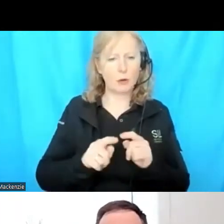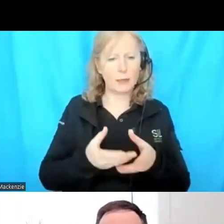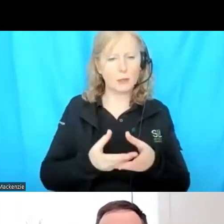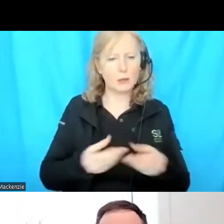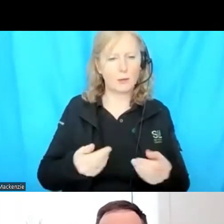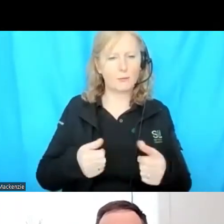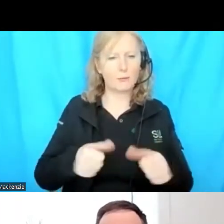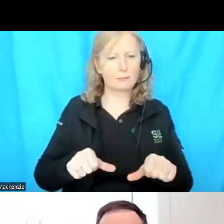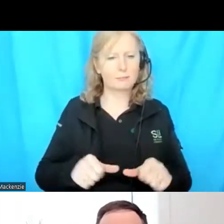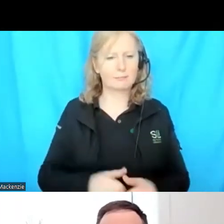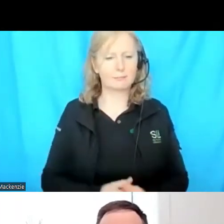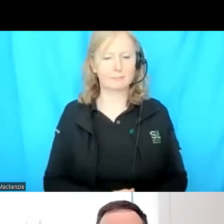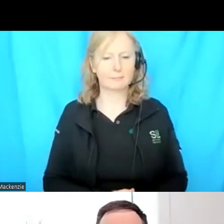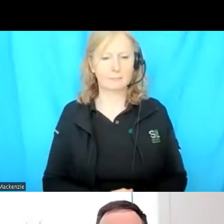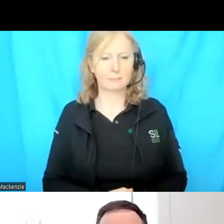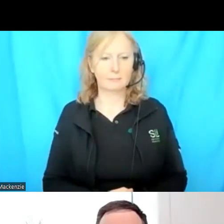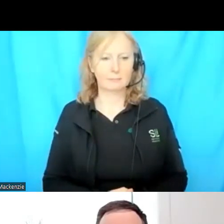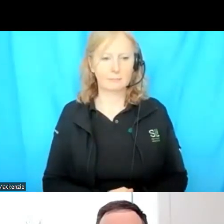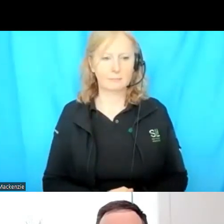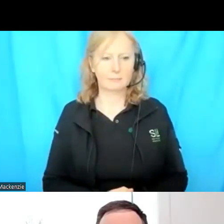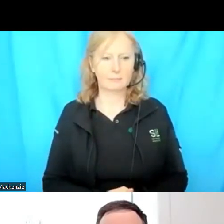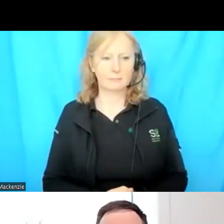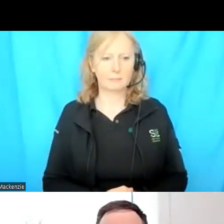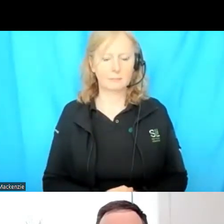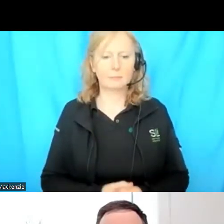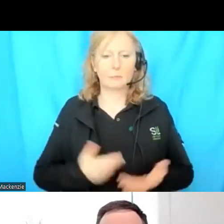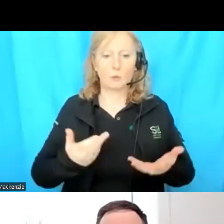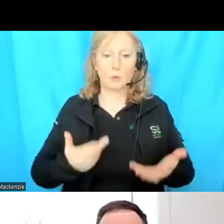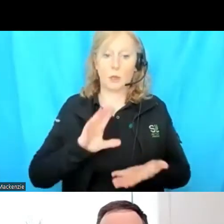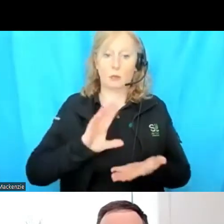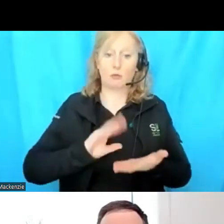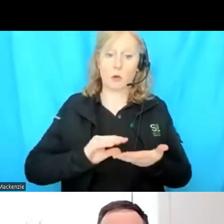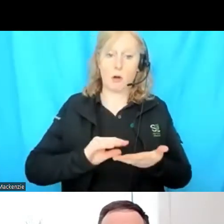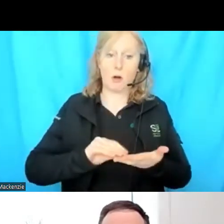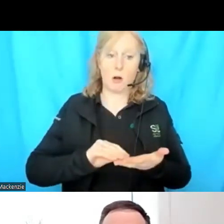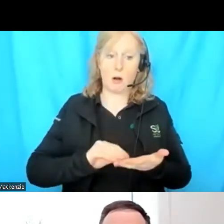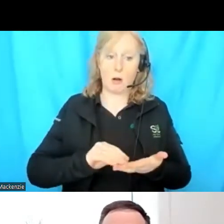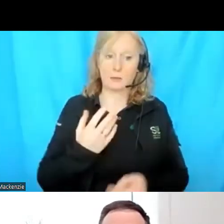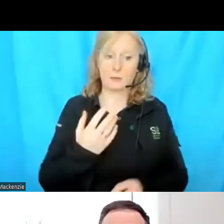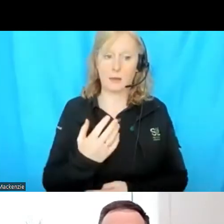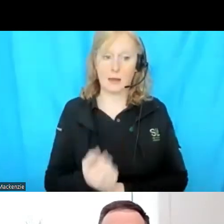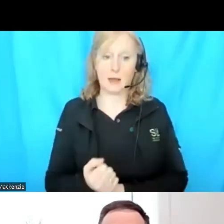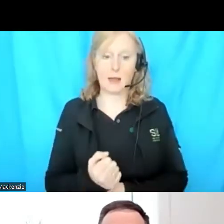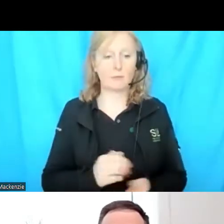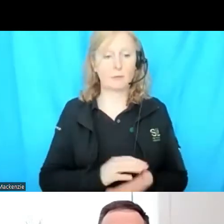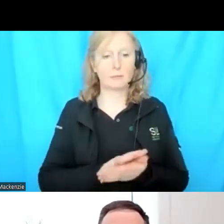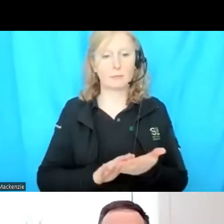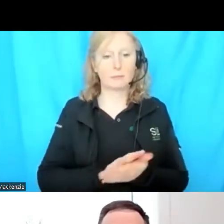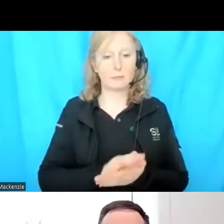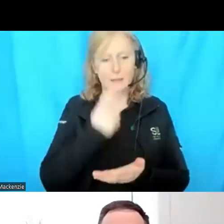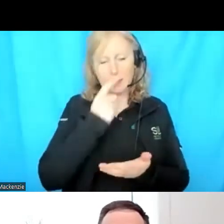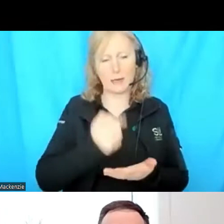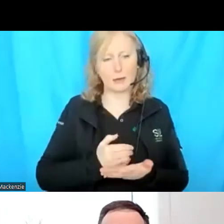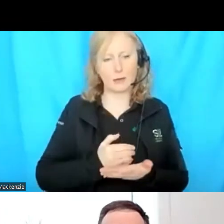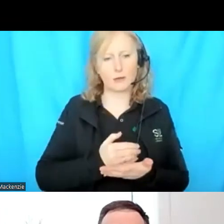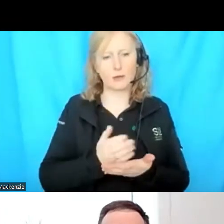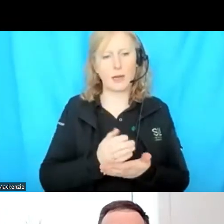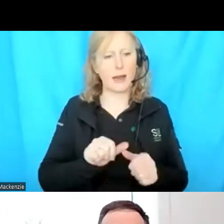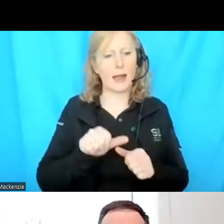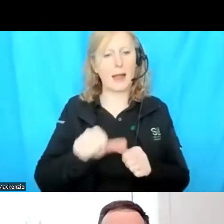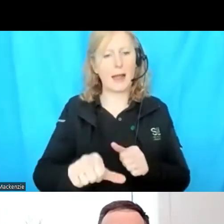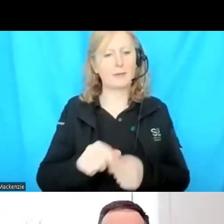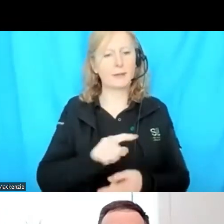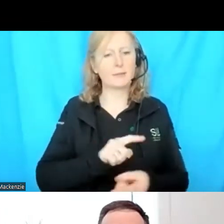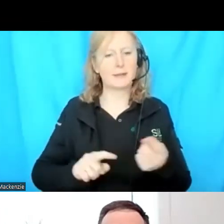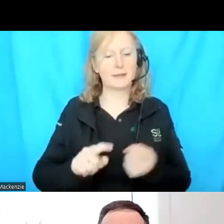you. We are recording today's webinar as well. This allows us to share the link afterwards.